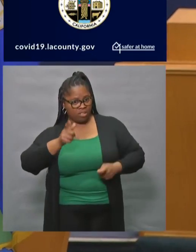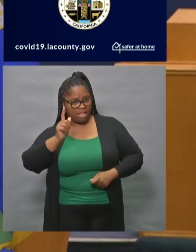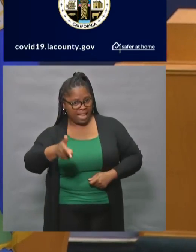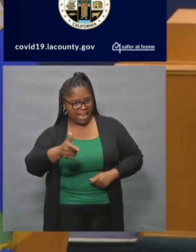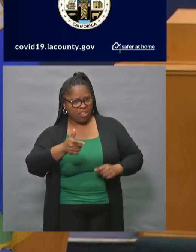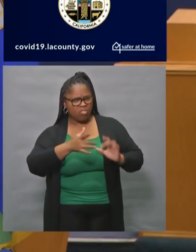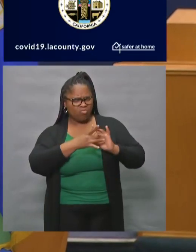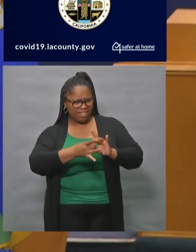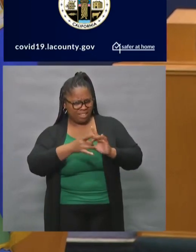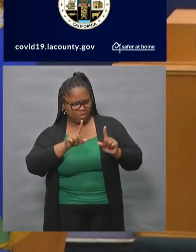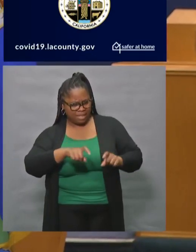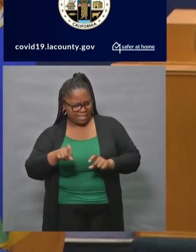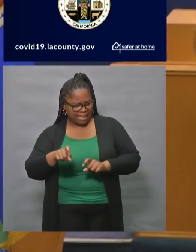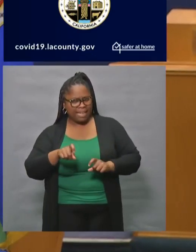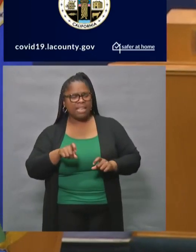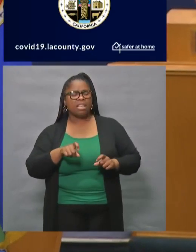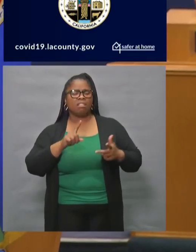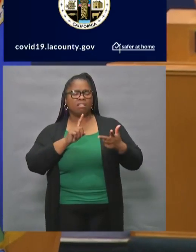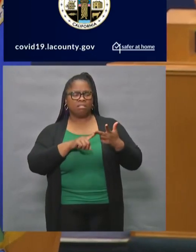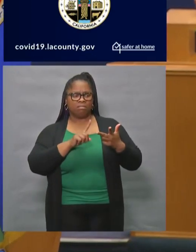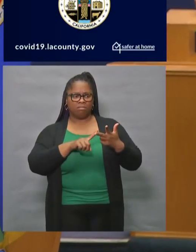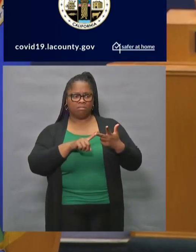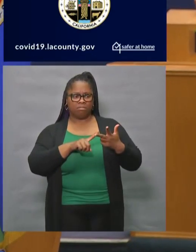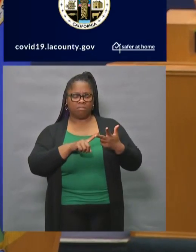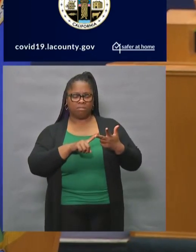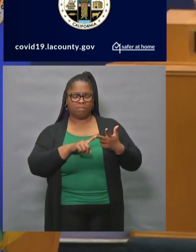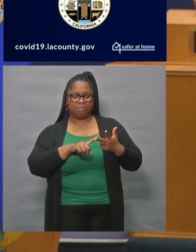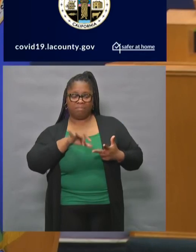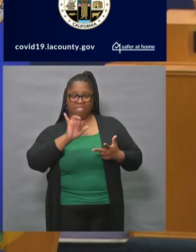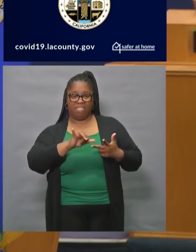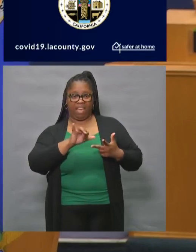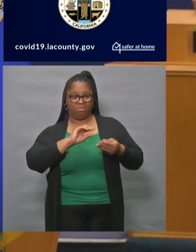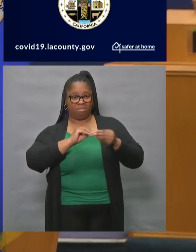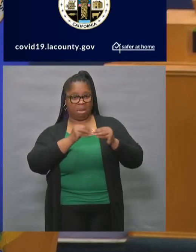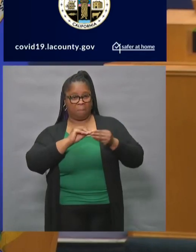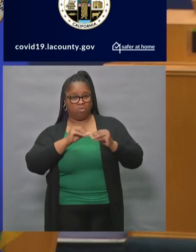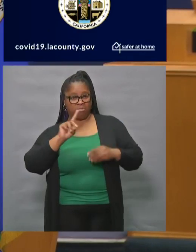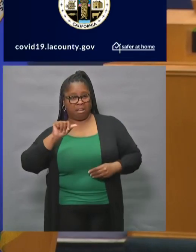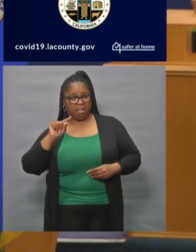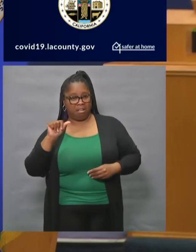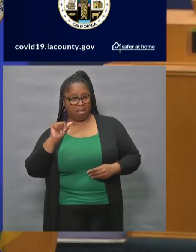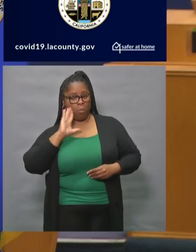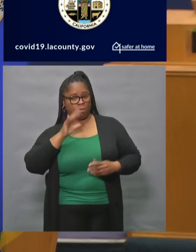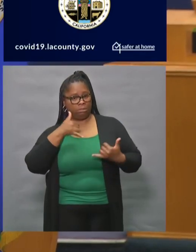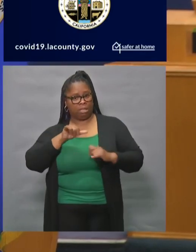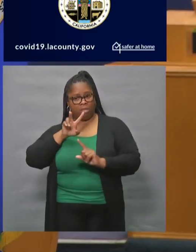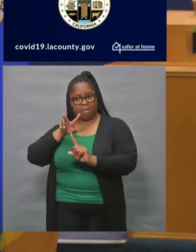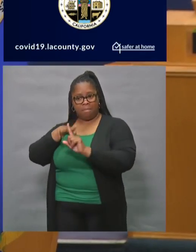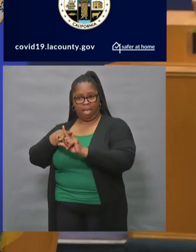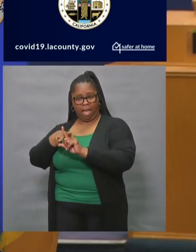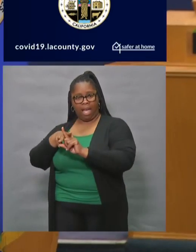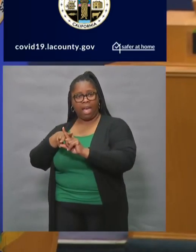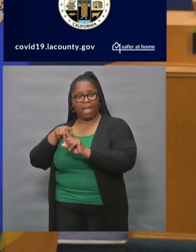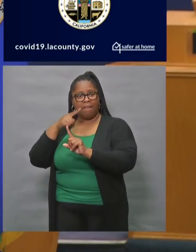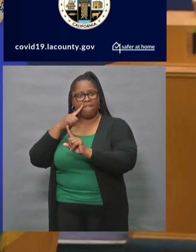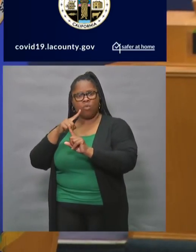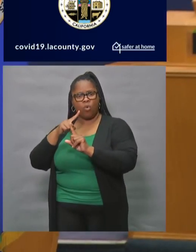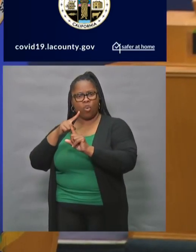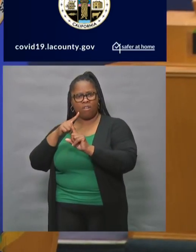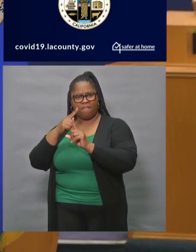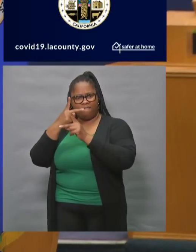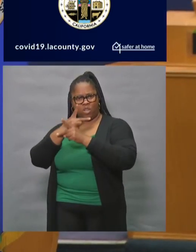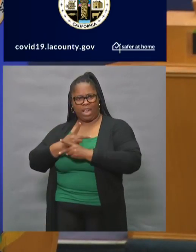testing. And given those concerns, will the data still be used to make decisions on when and how to lift restrictions? Also, I believe